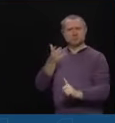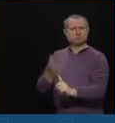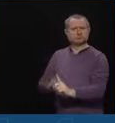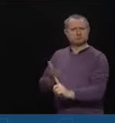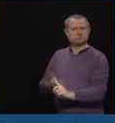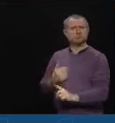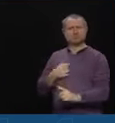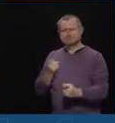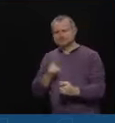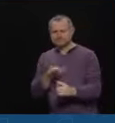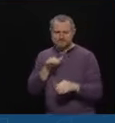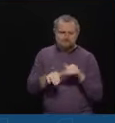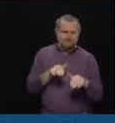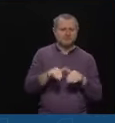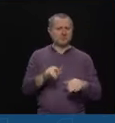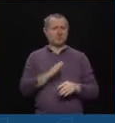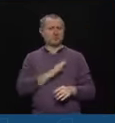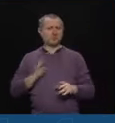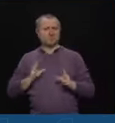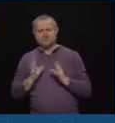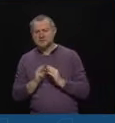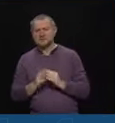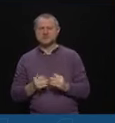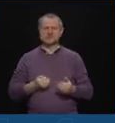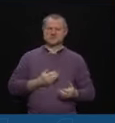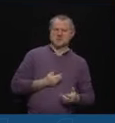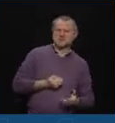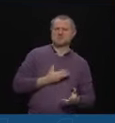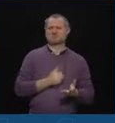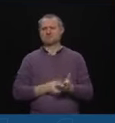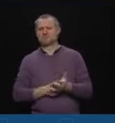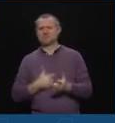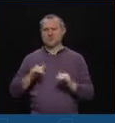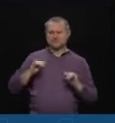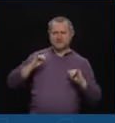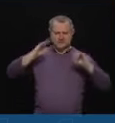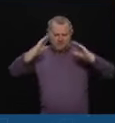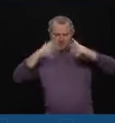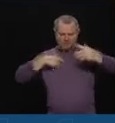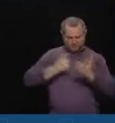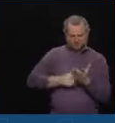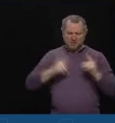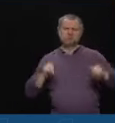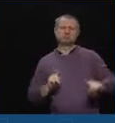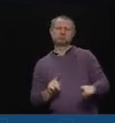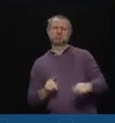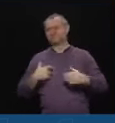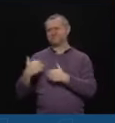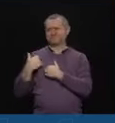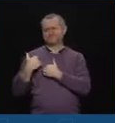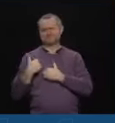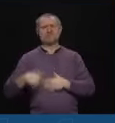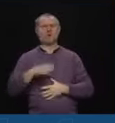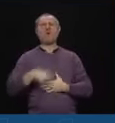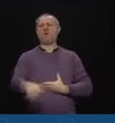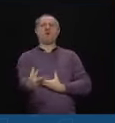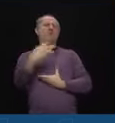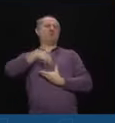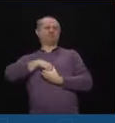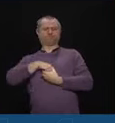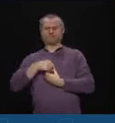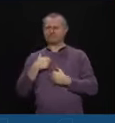their minds, and you have to be responsive and accountable, and that's how I was steeled in the knowledge of public service and how it